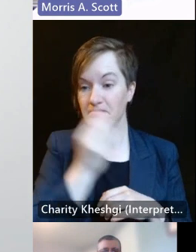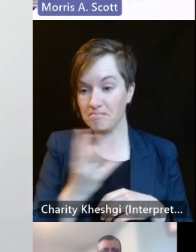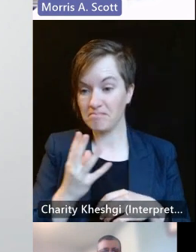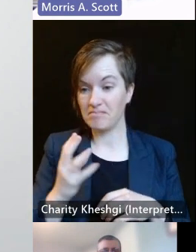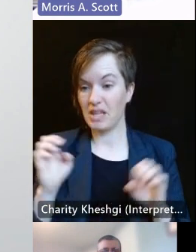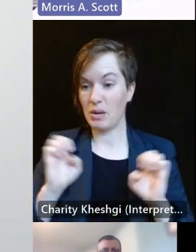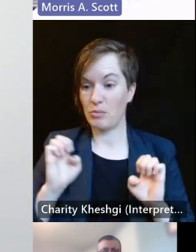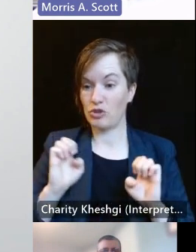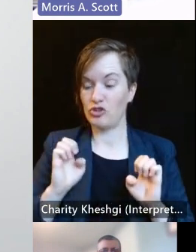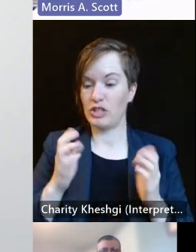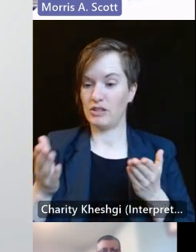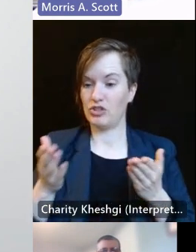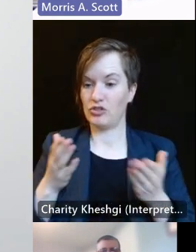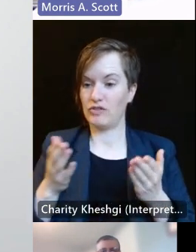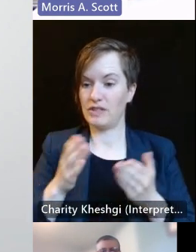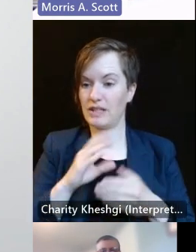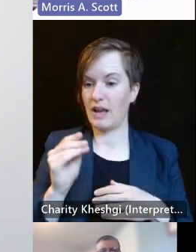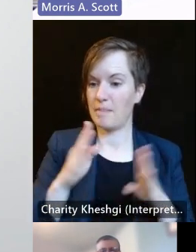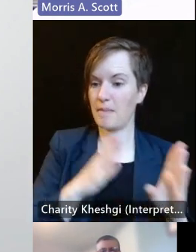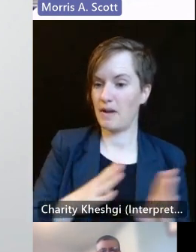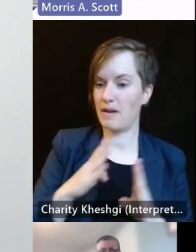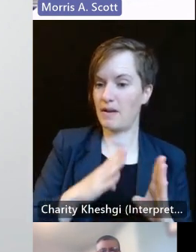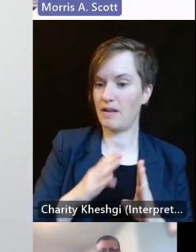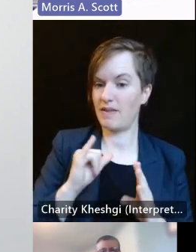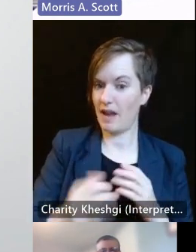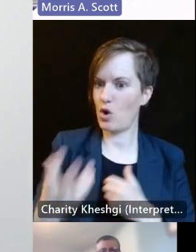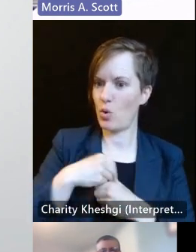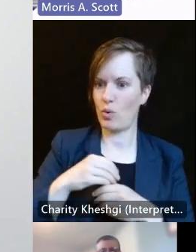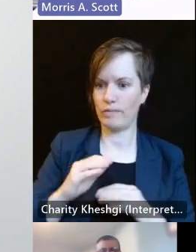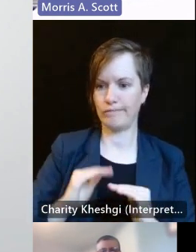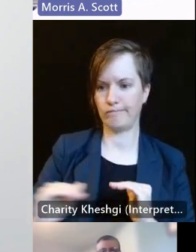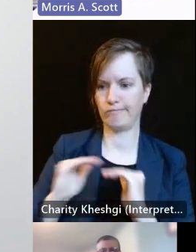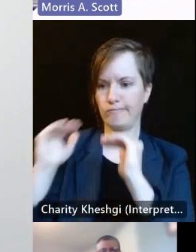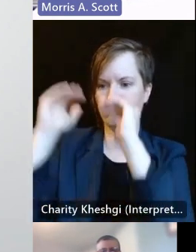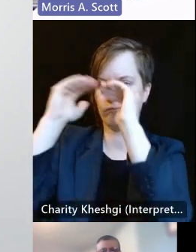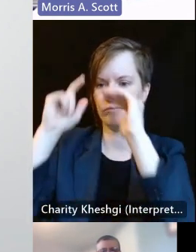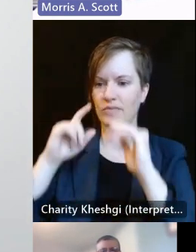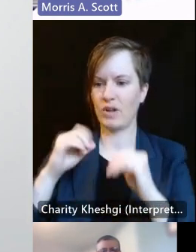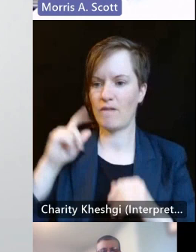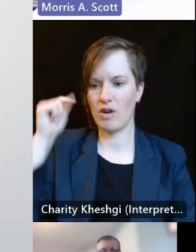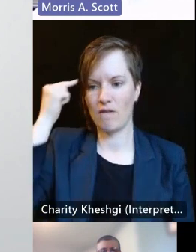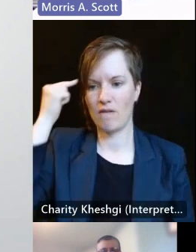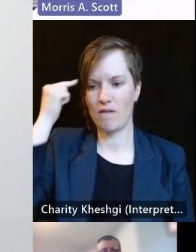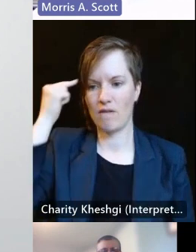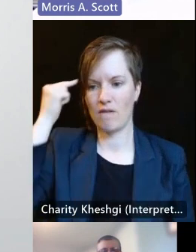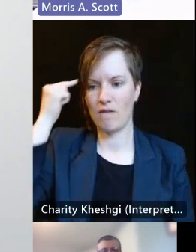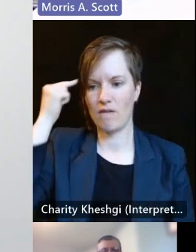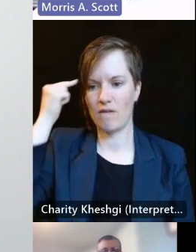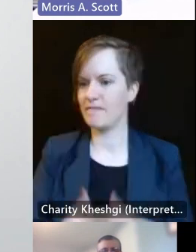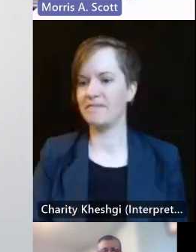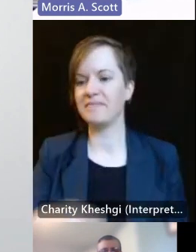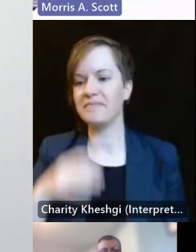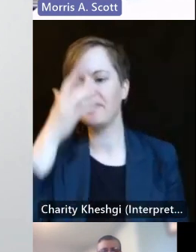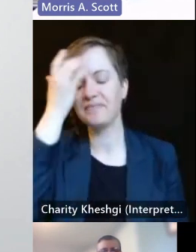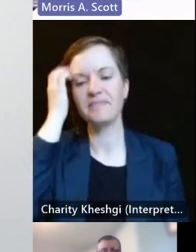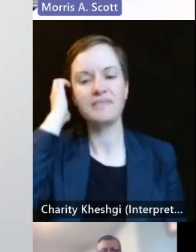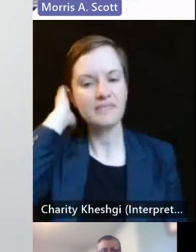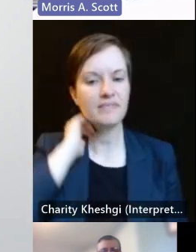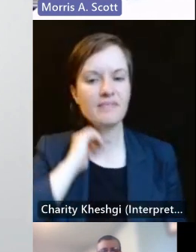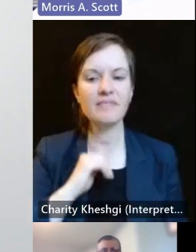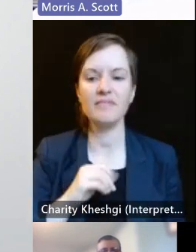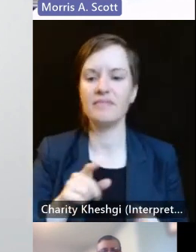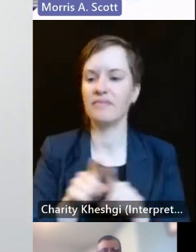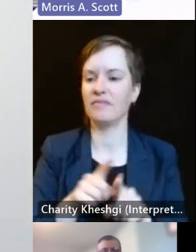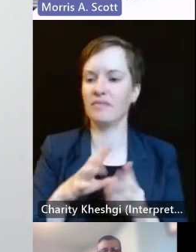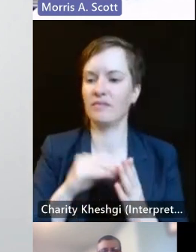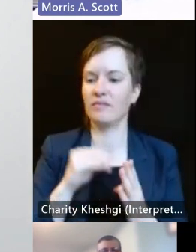that includes every level of government. We're also going to learn about critical information that can help persons with